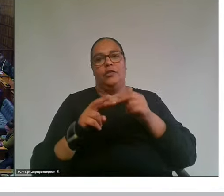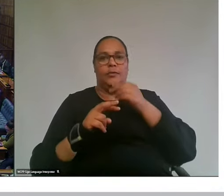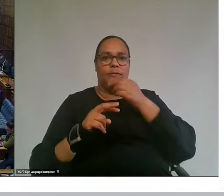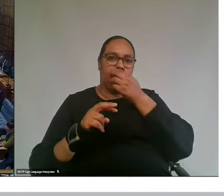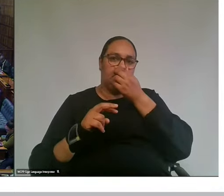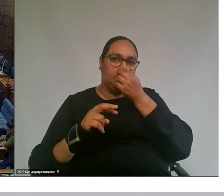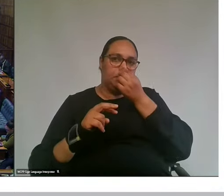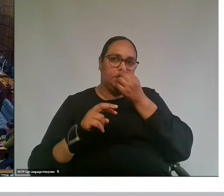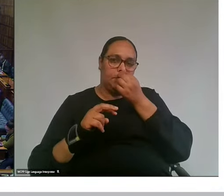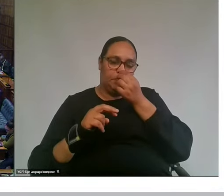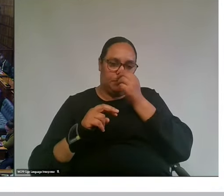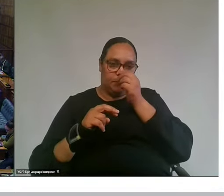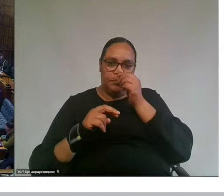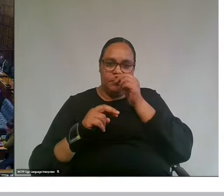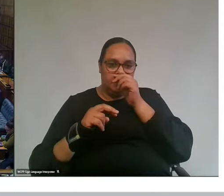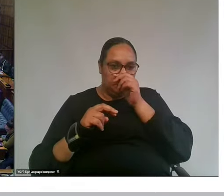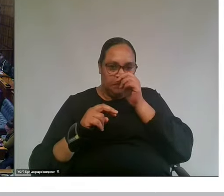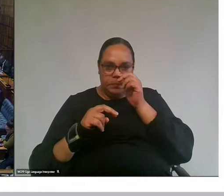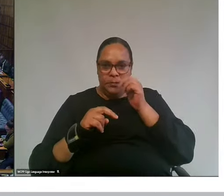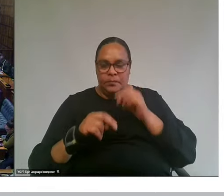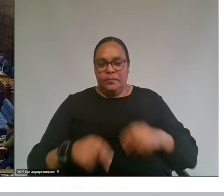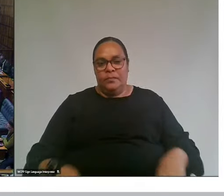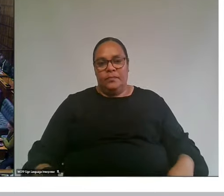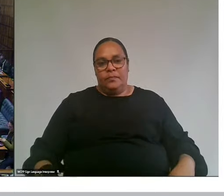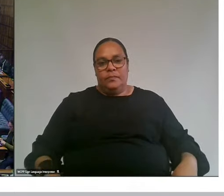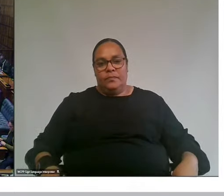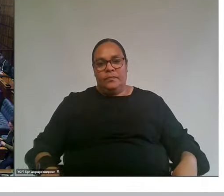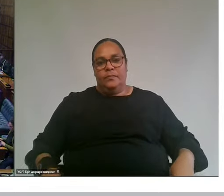vision then uh there's a